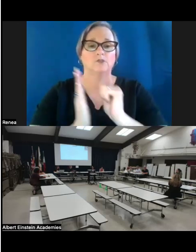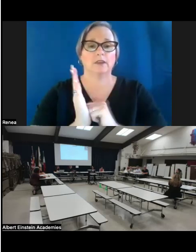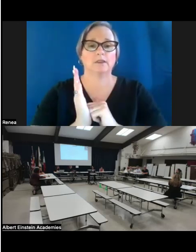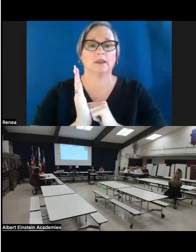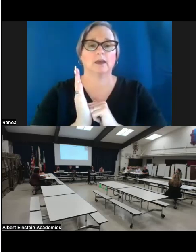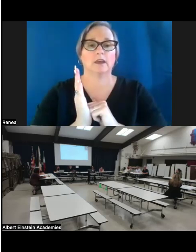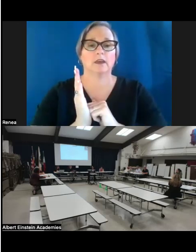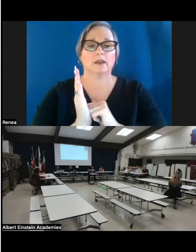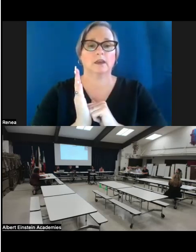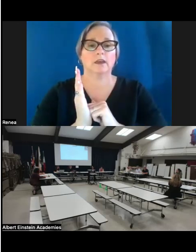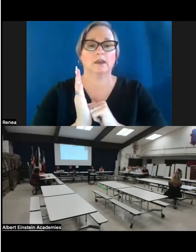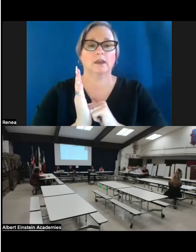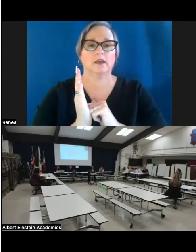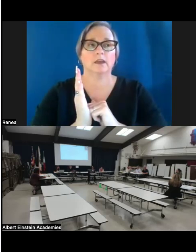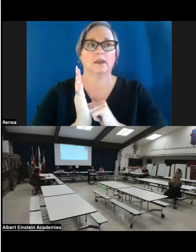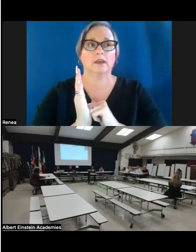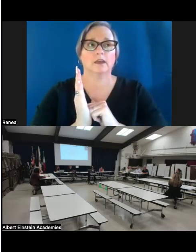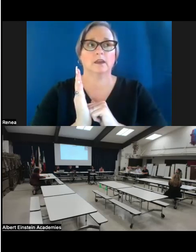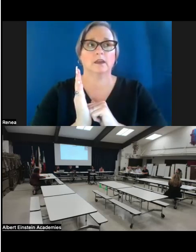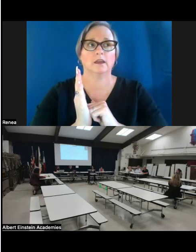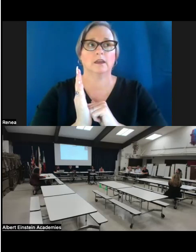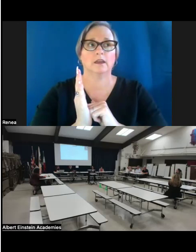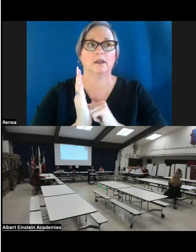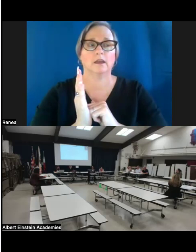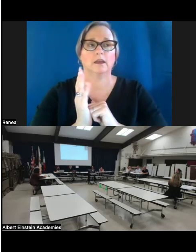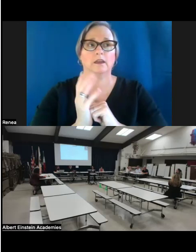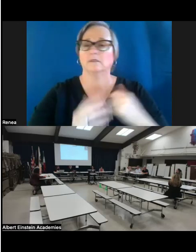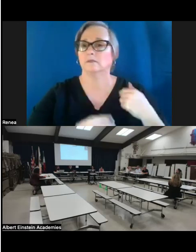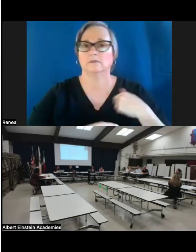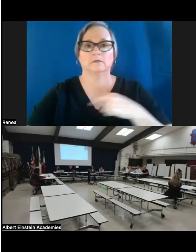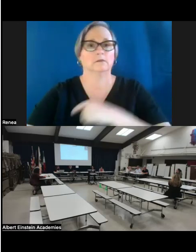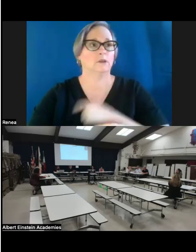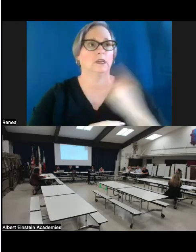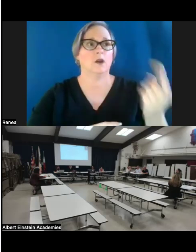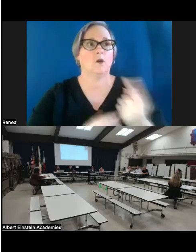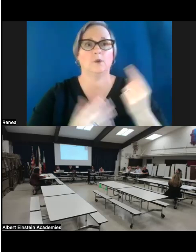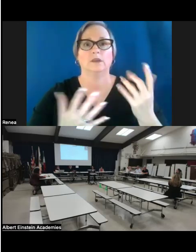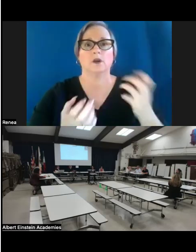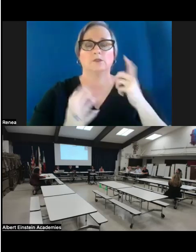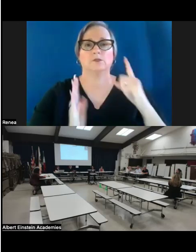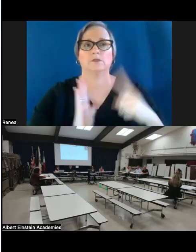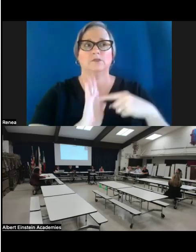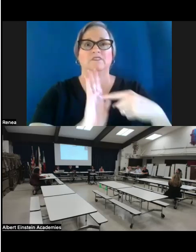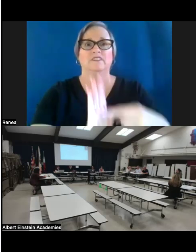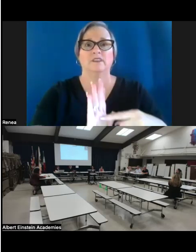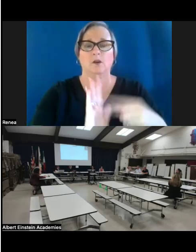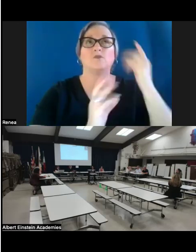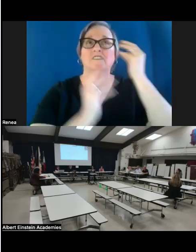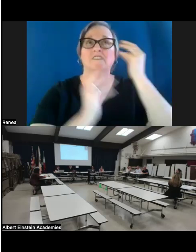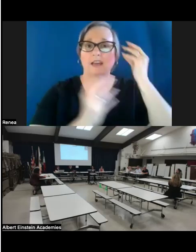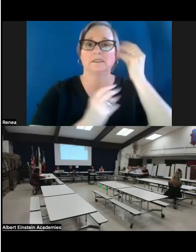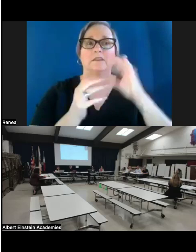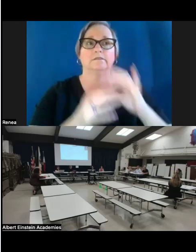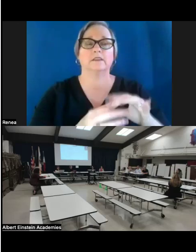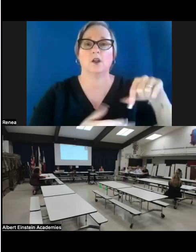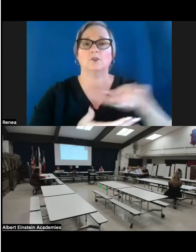school, and we always want to be reflective, and we want to think about our work and